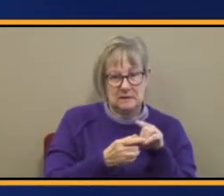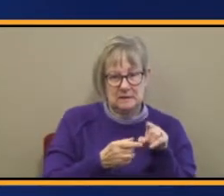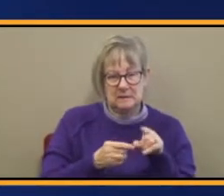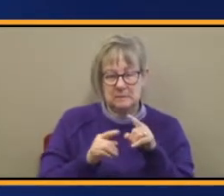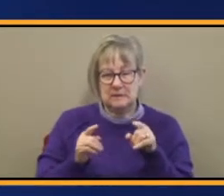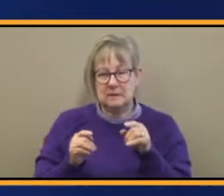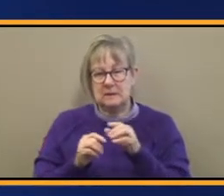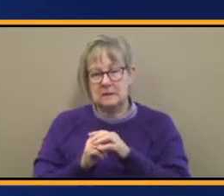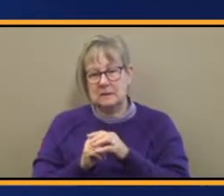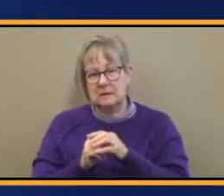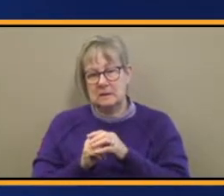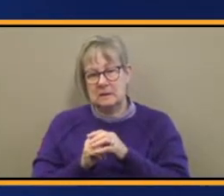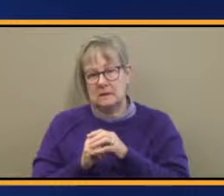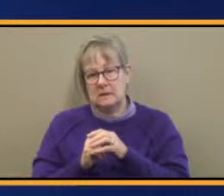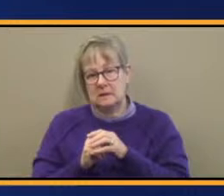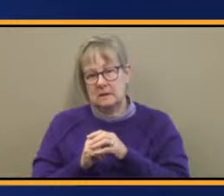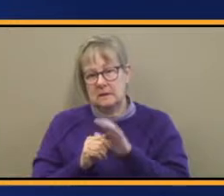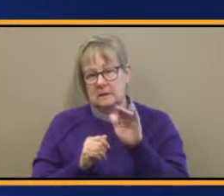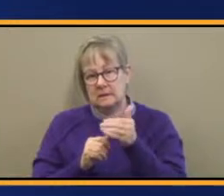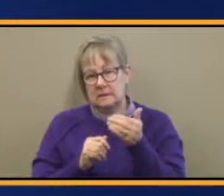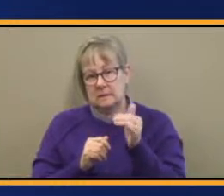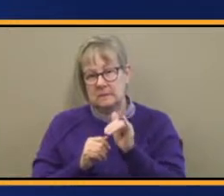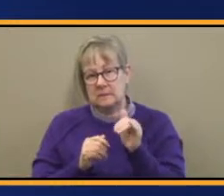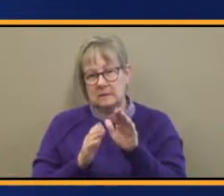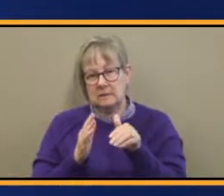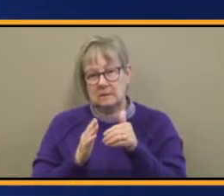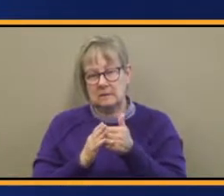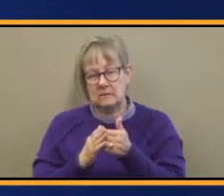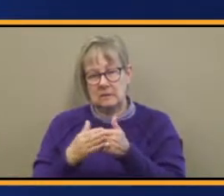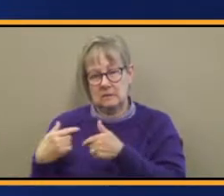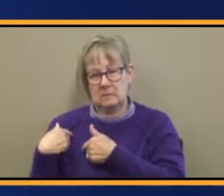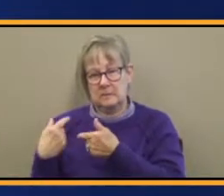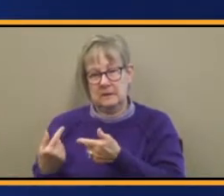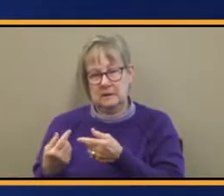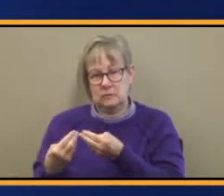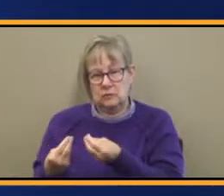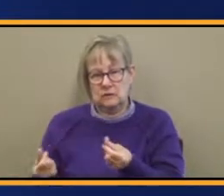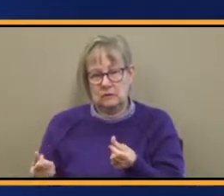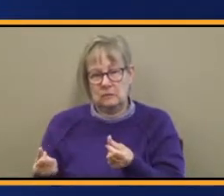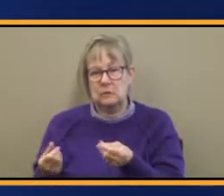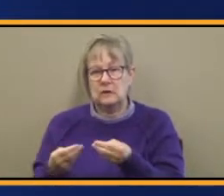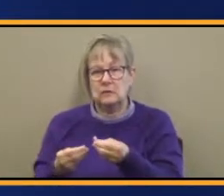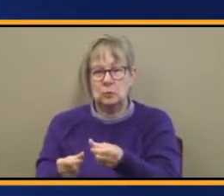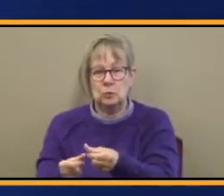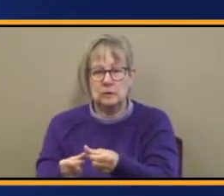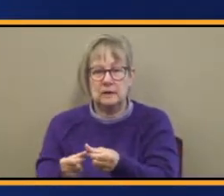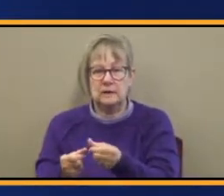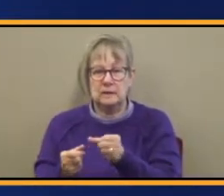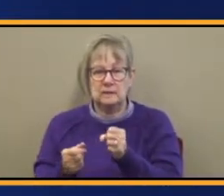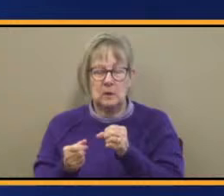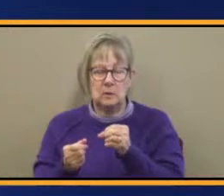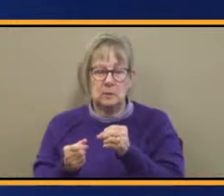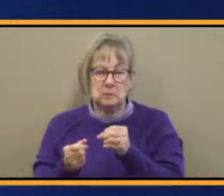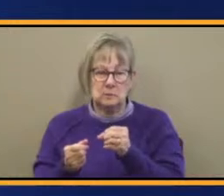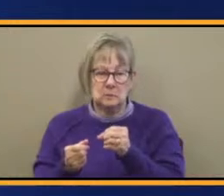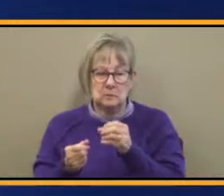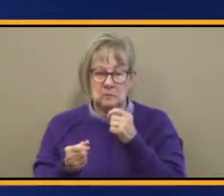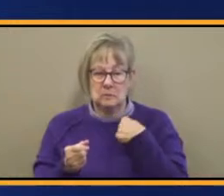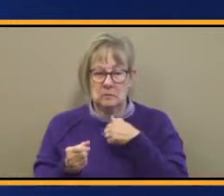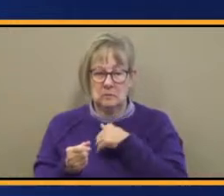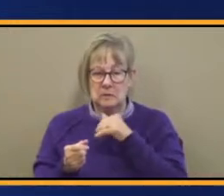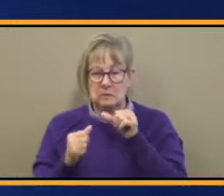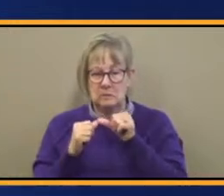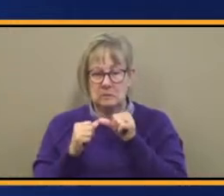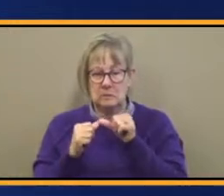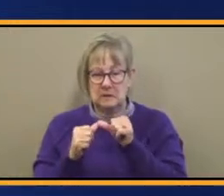billing system. But it seems like those have all been resolved pretty smoothly. So we'll continue to send those your